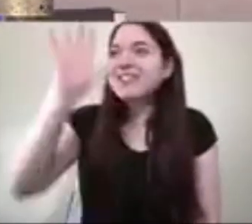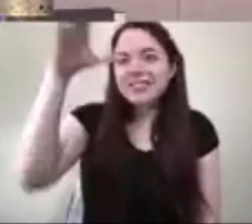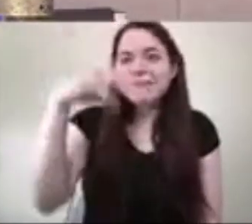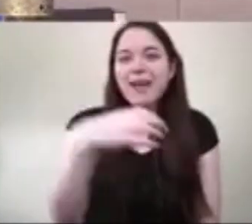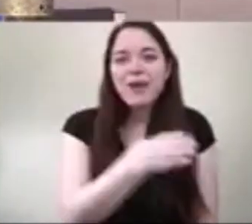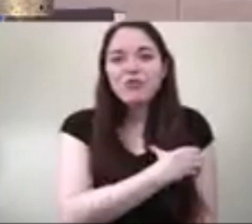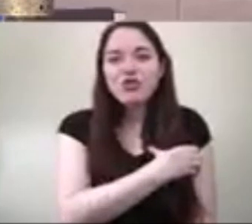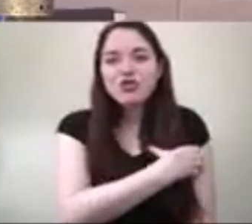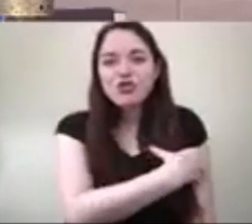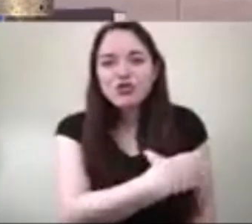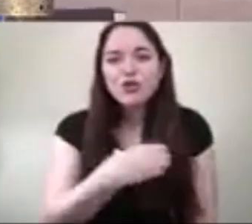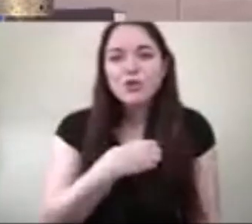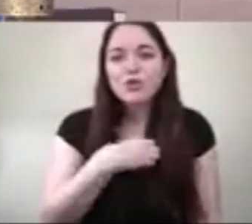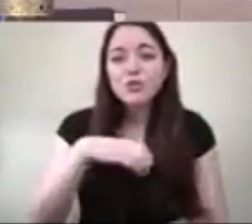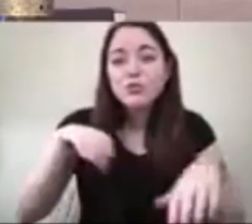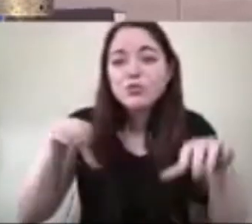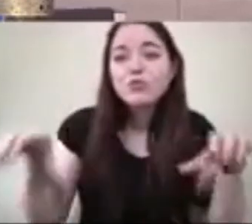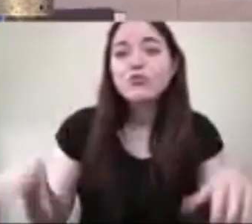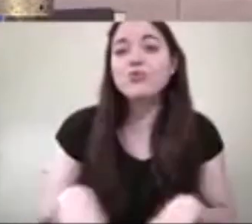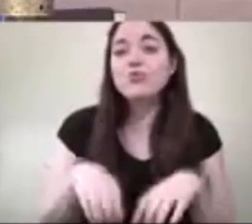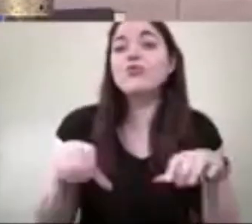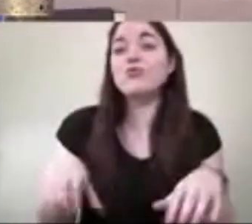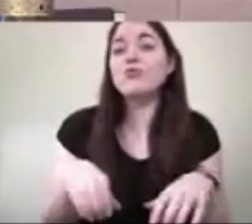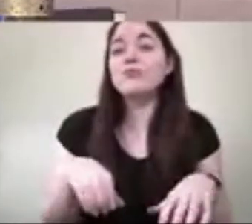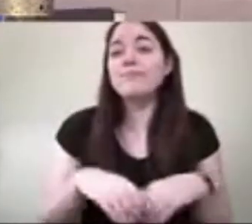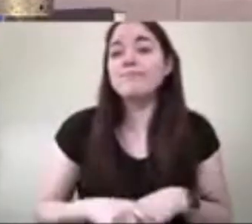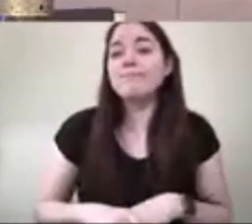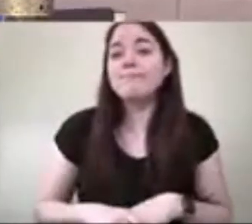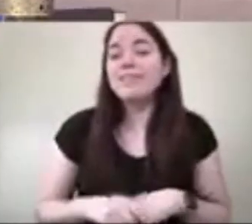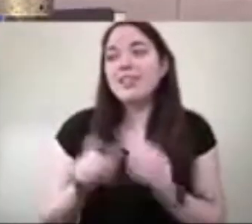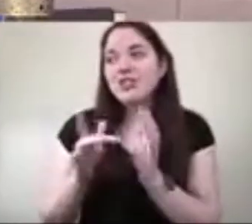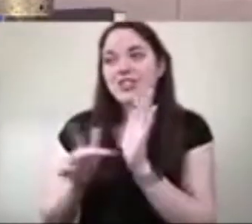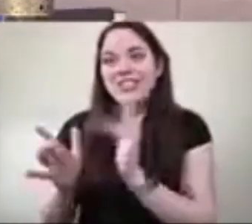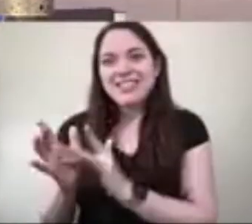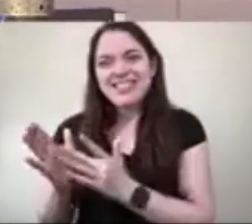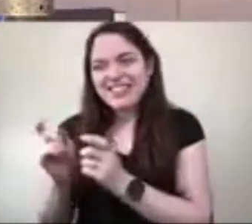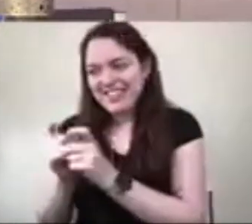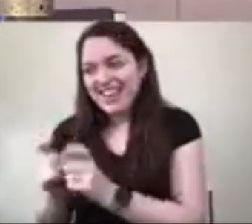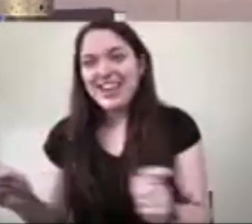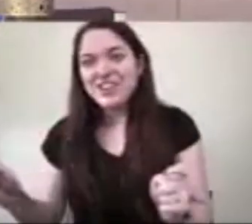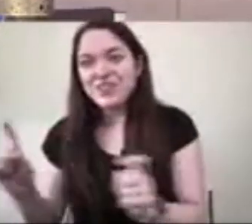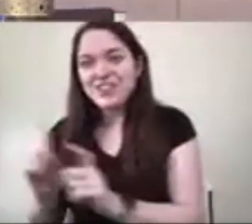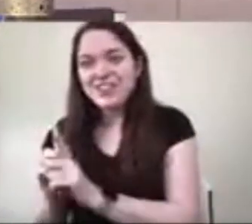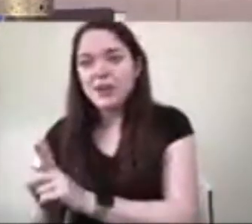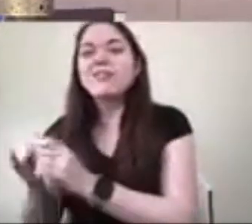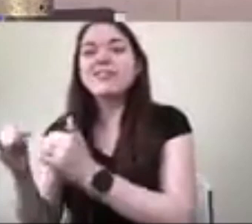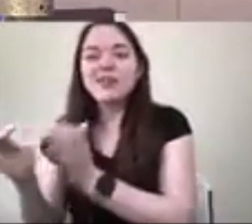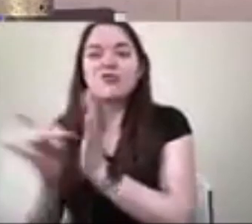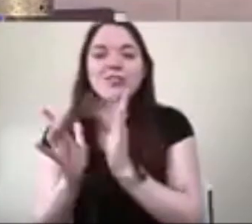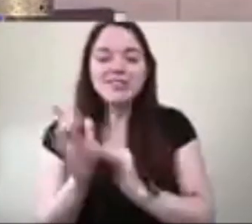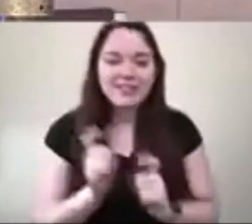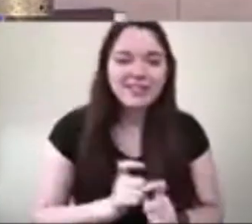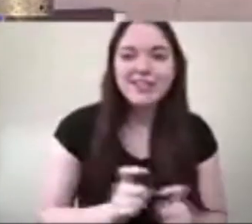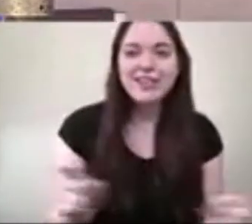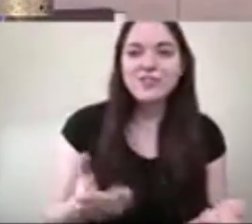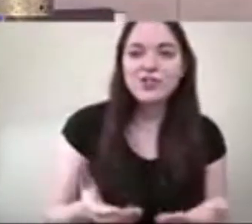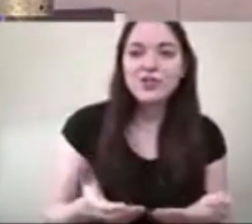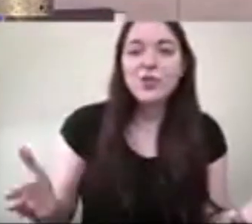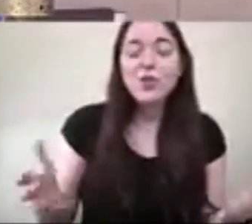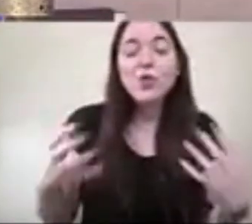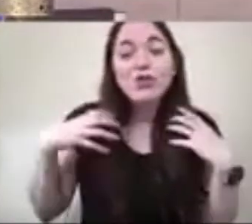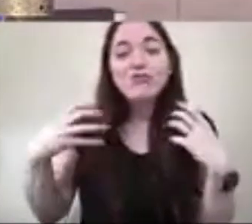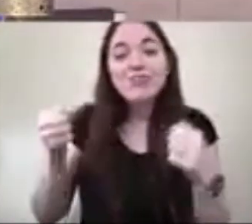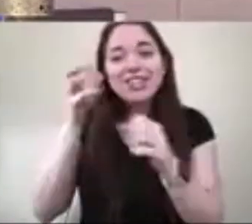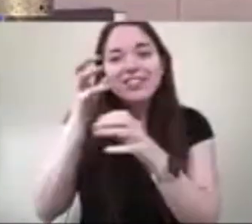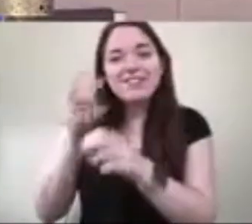that Jesus bestowed on those first disciples and now bestows on us. Courageous faith is doing something